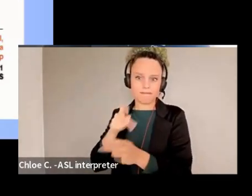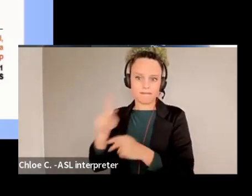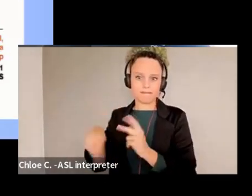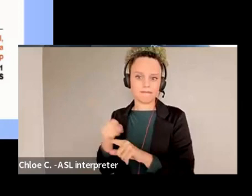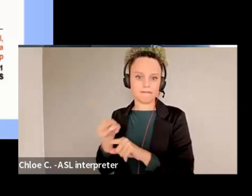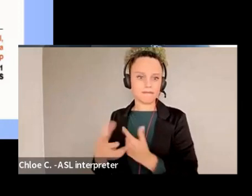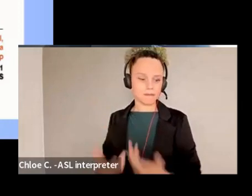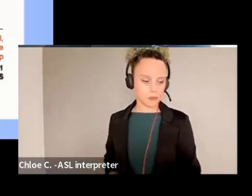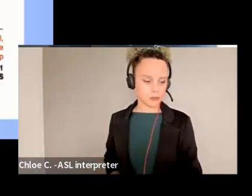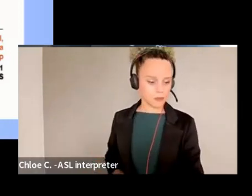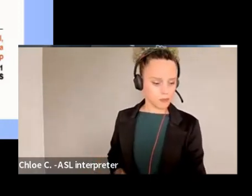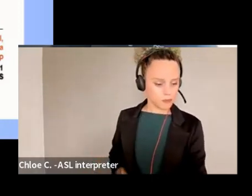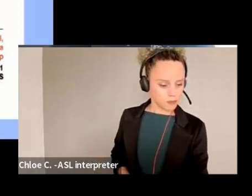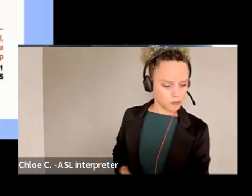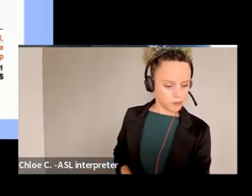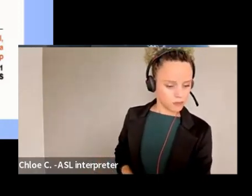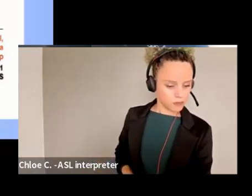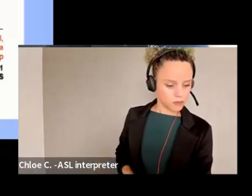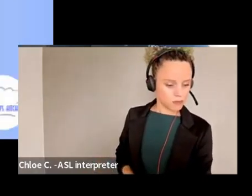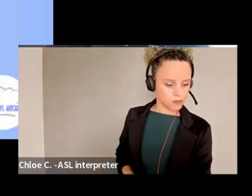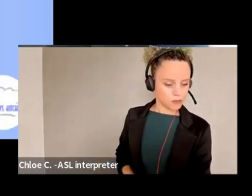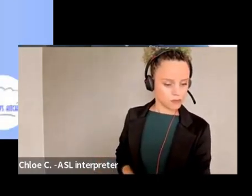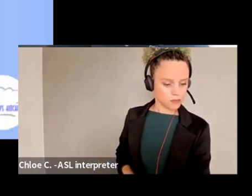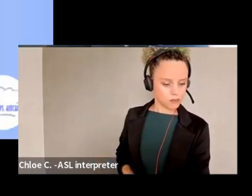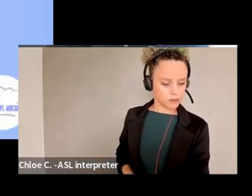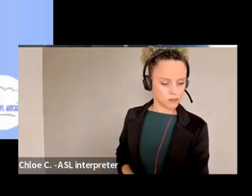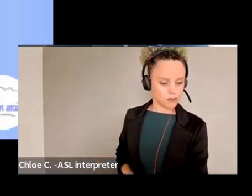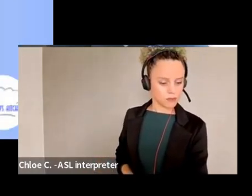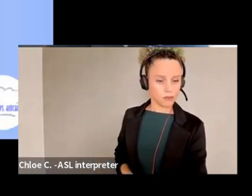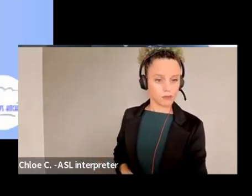tell you what protein is, right?